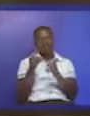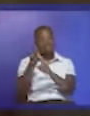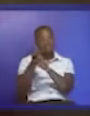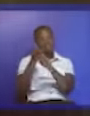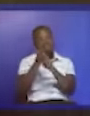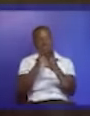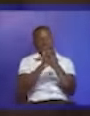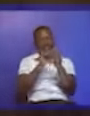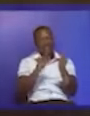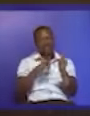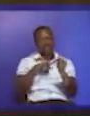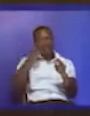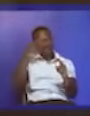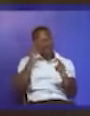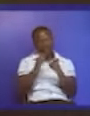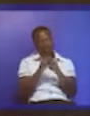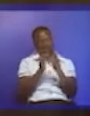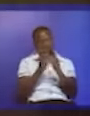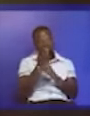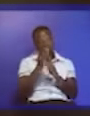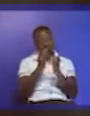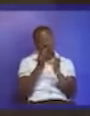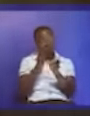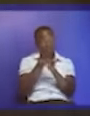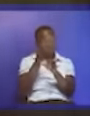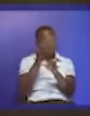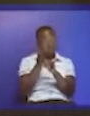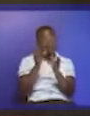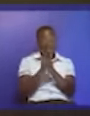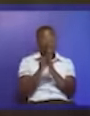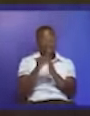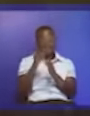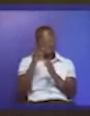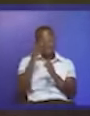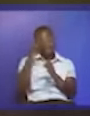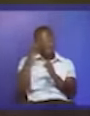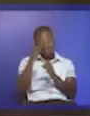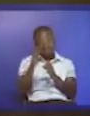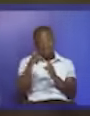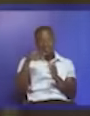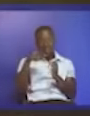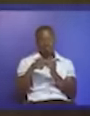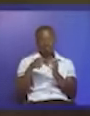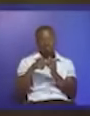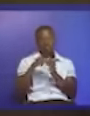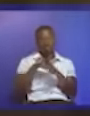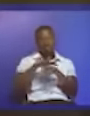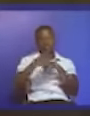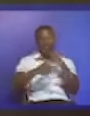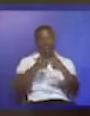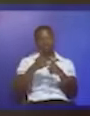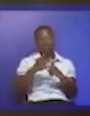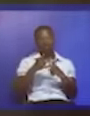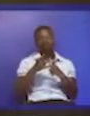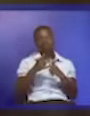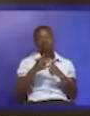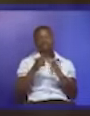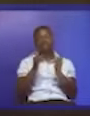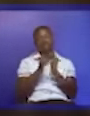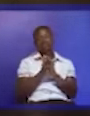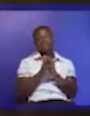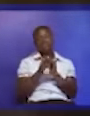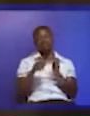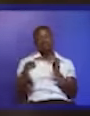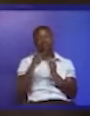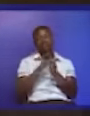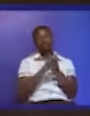I agree by faith for you, and standing upon the grace of His eminence, I want us to